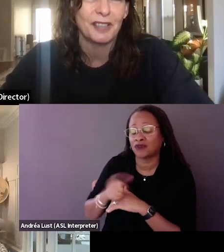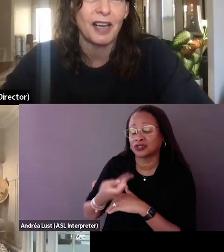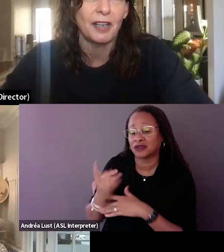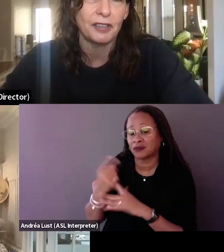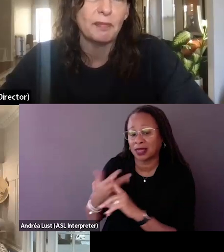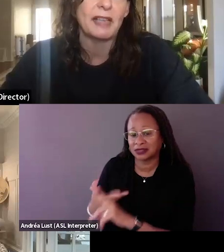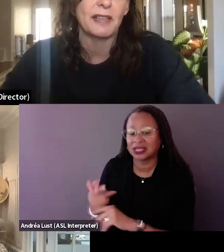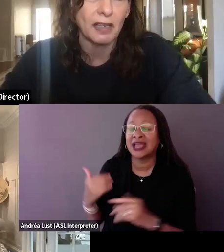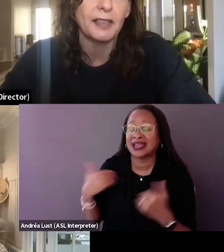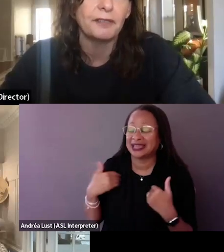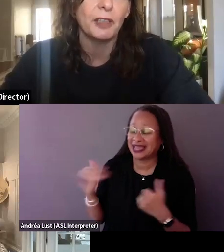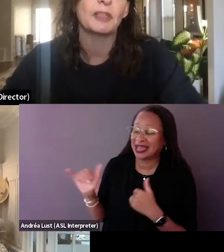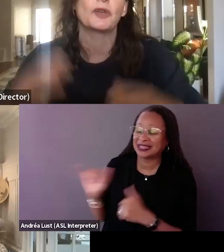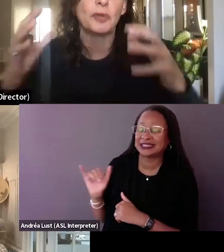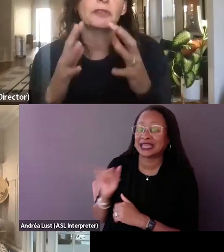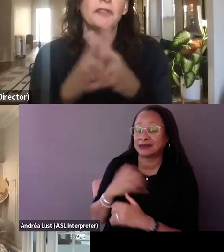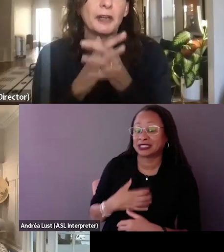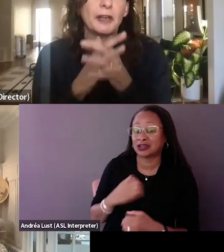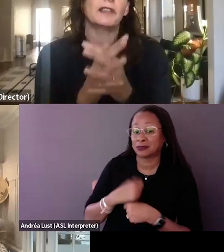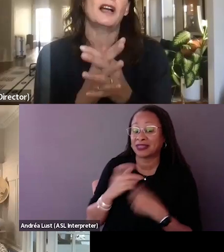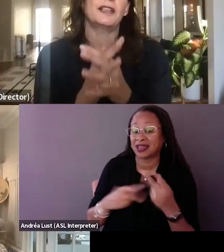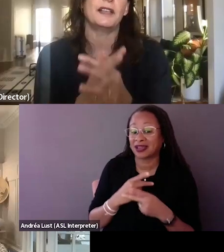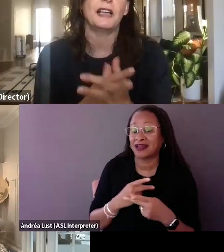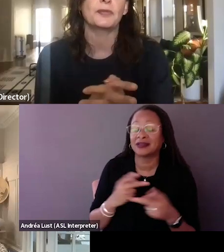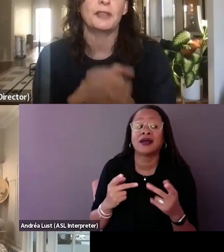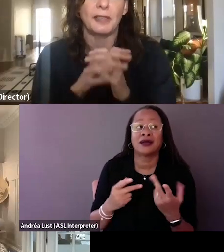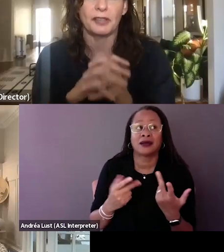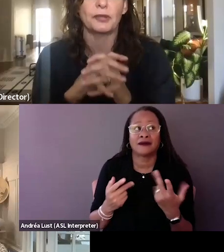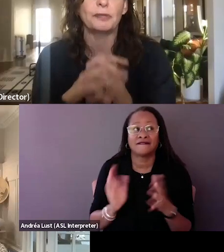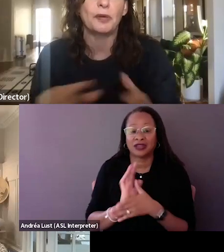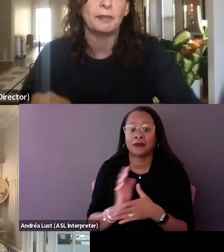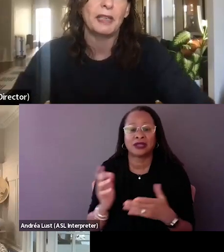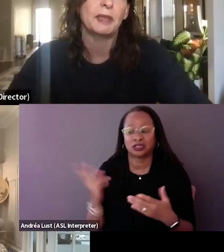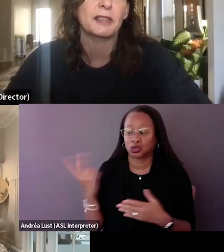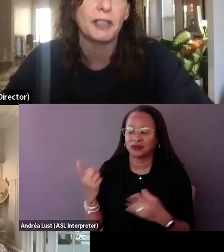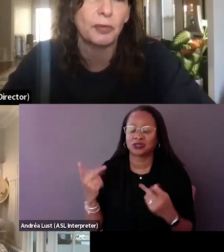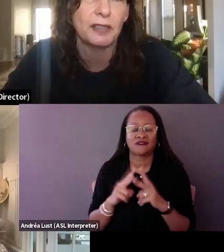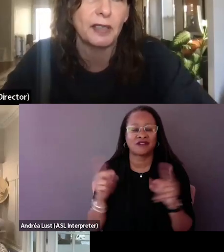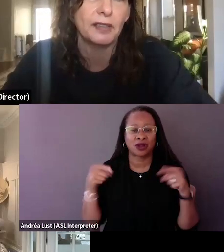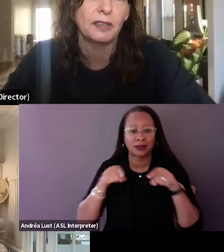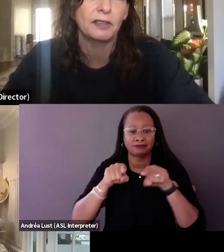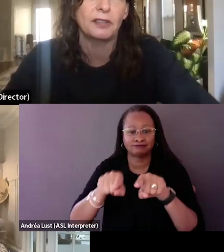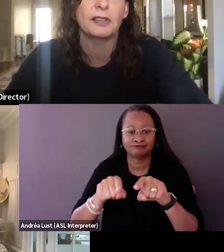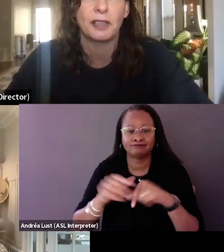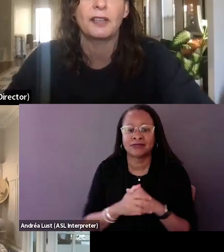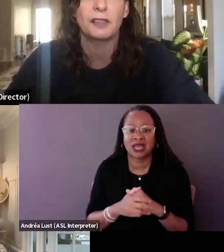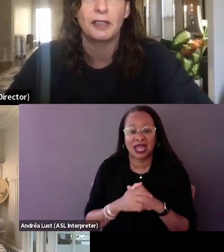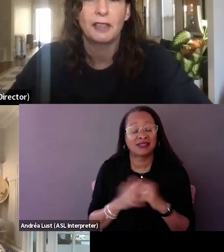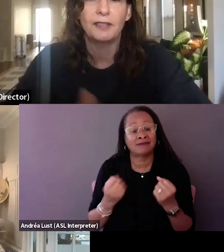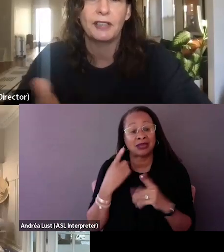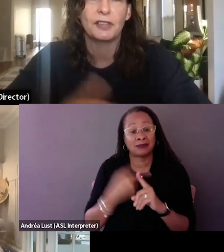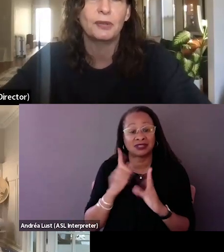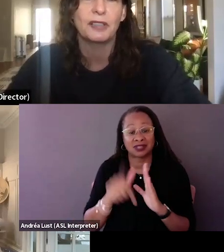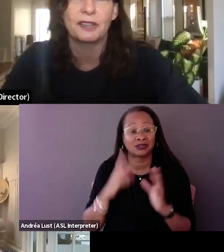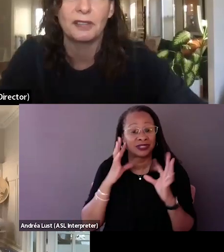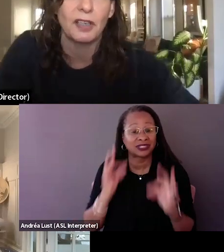same desire to make that kind of film. And so we were very aligned. And that's when, at a certain point, many months later, we decided to do this together.